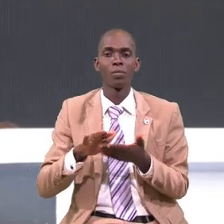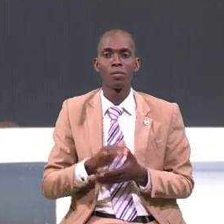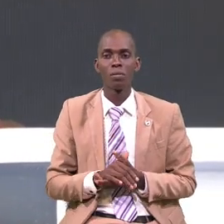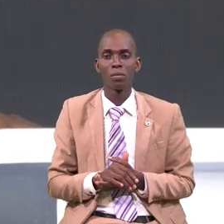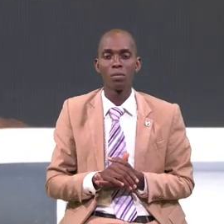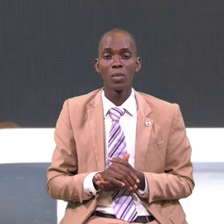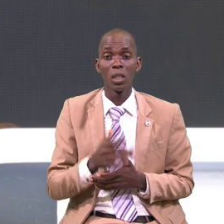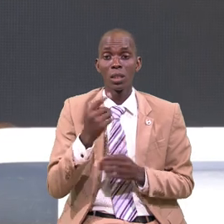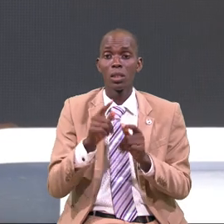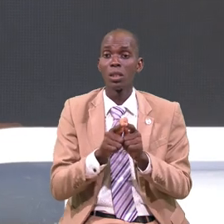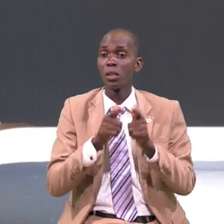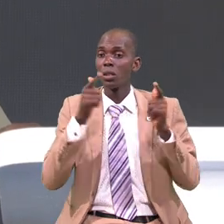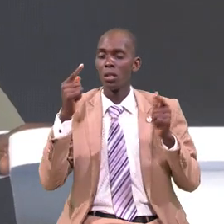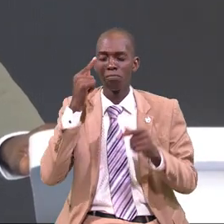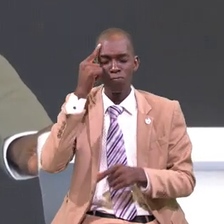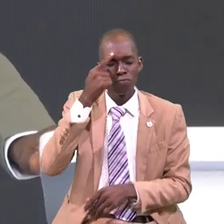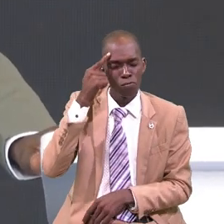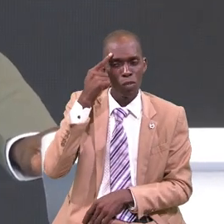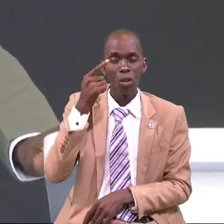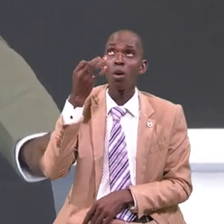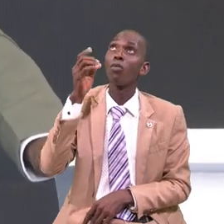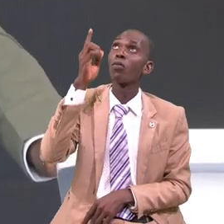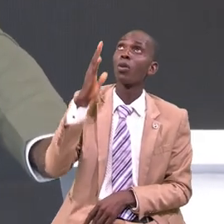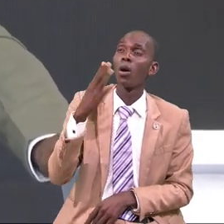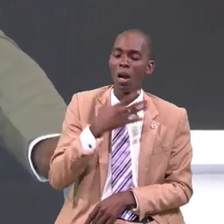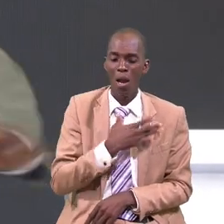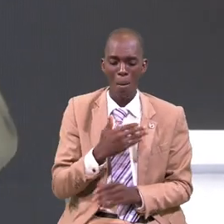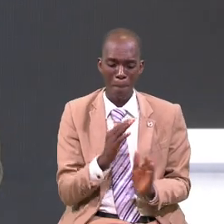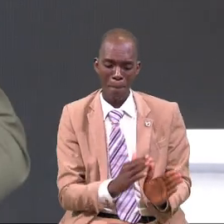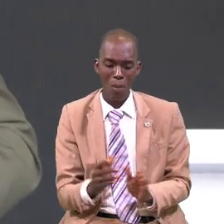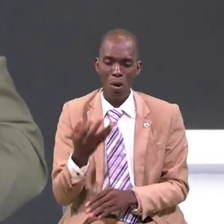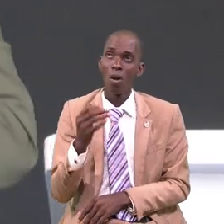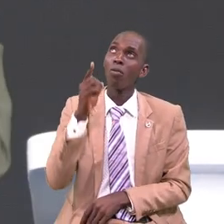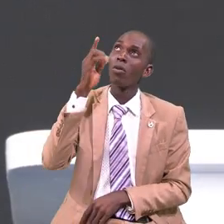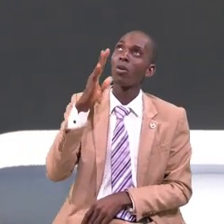The great thoughts of God and the plans of God for the godly.